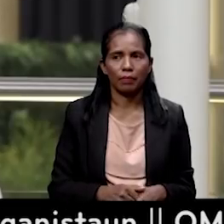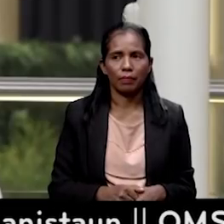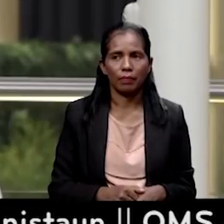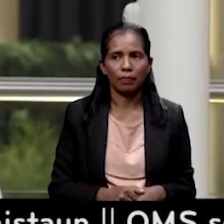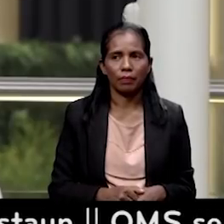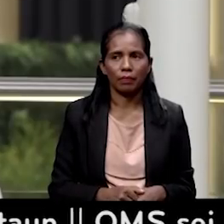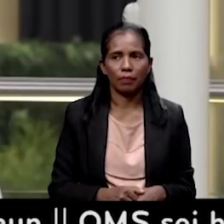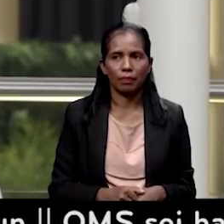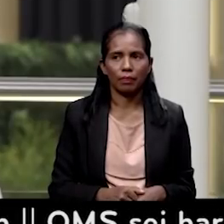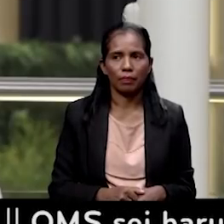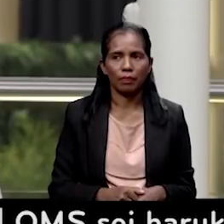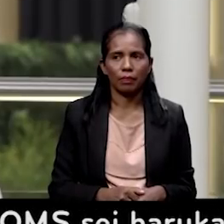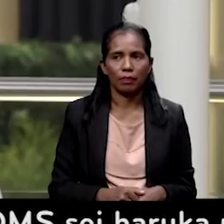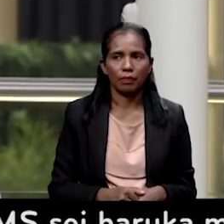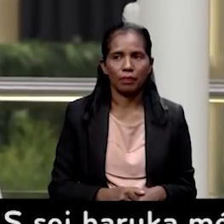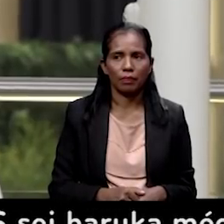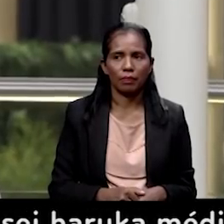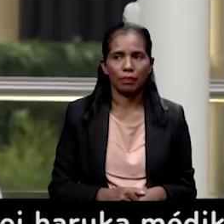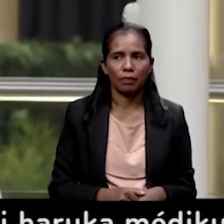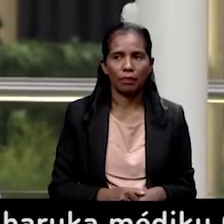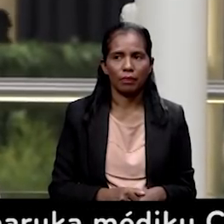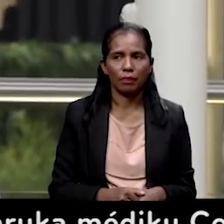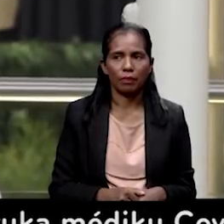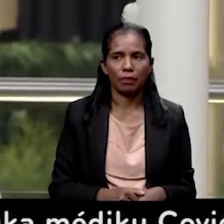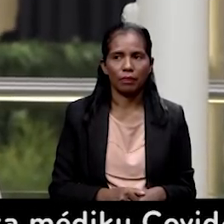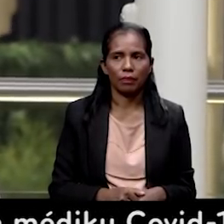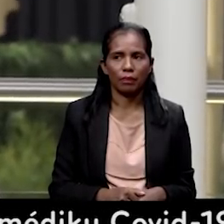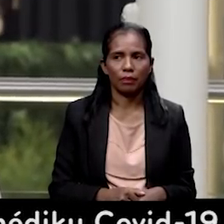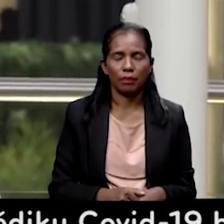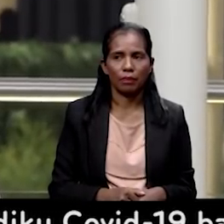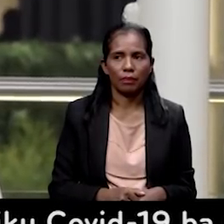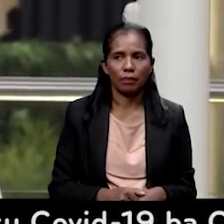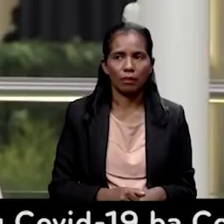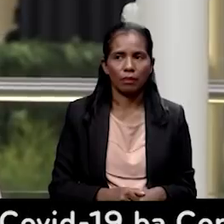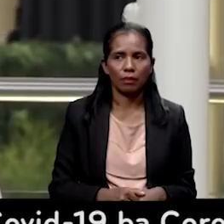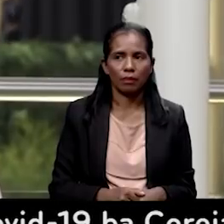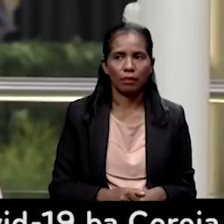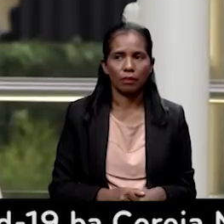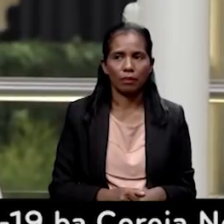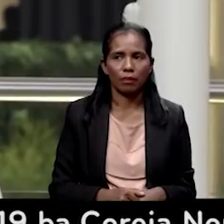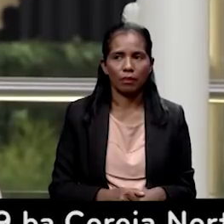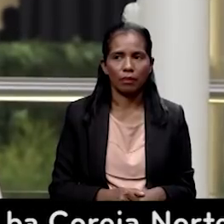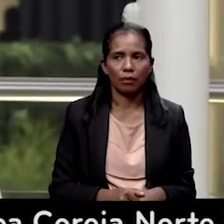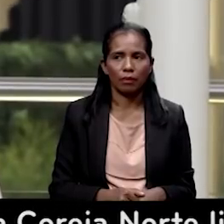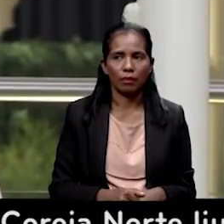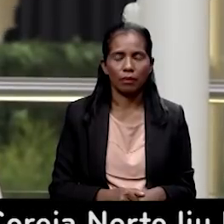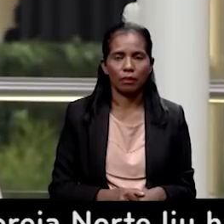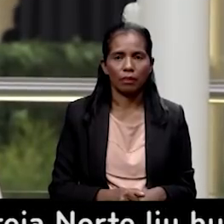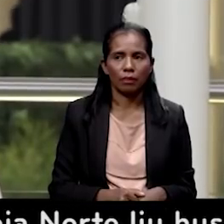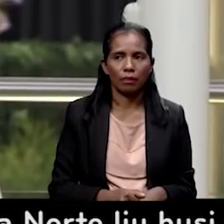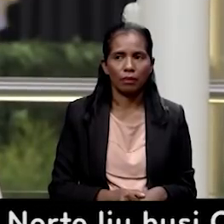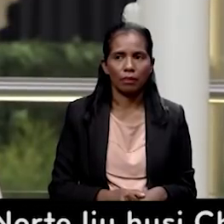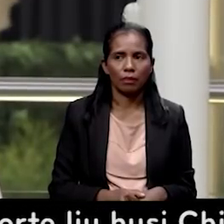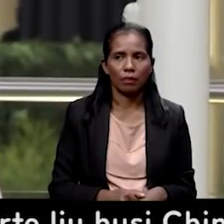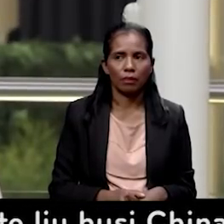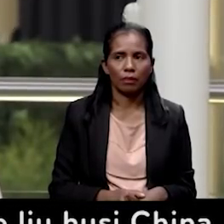our common future. It could not be otherwise, especially in these troubled times in which we live, with the